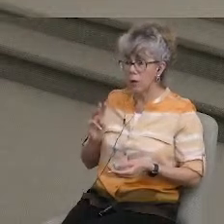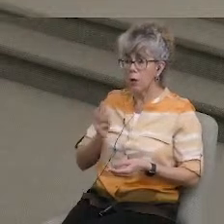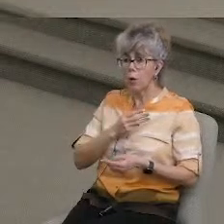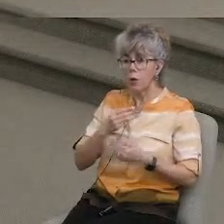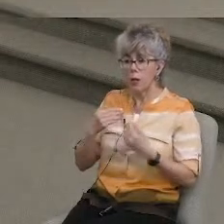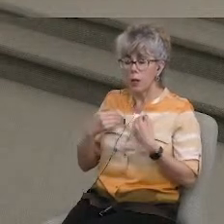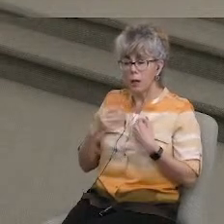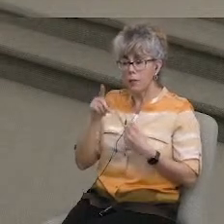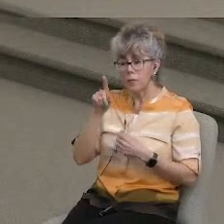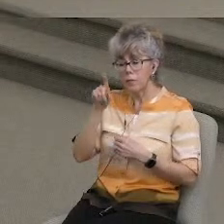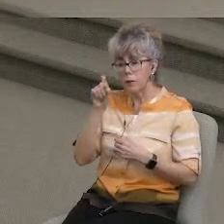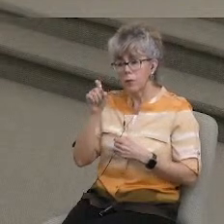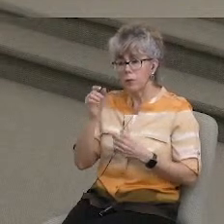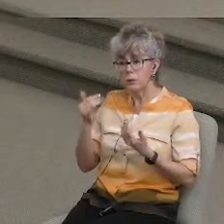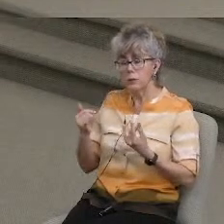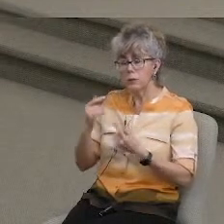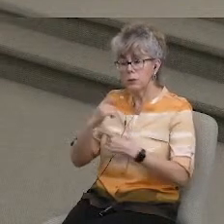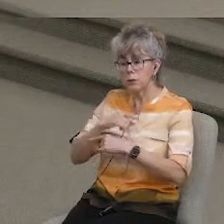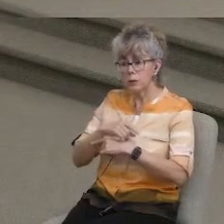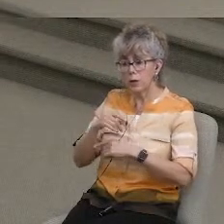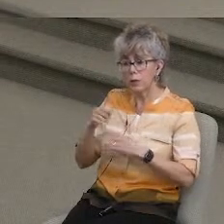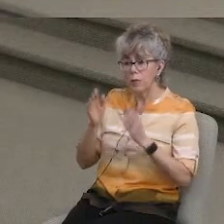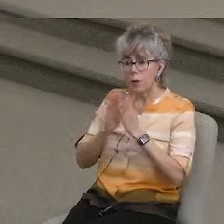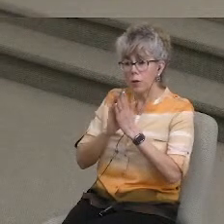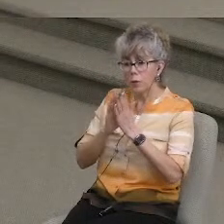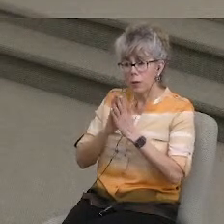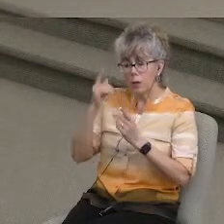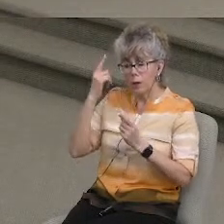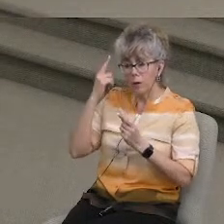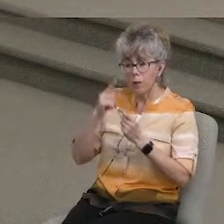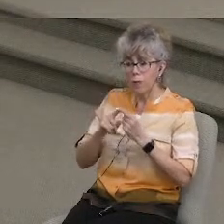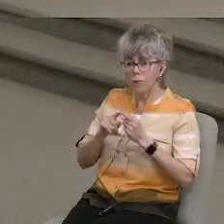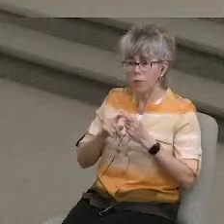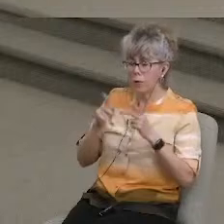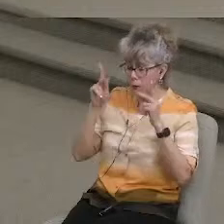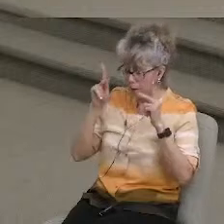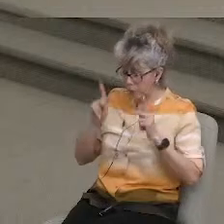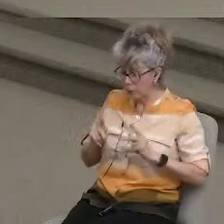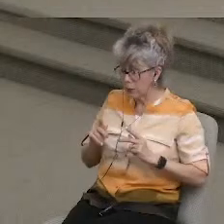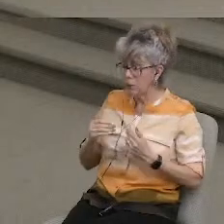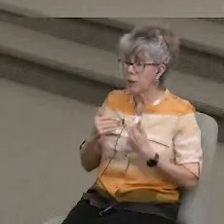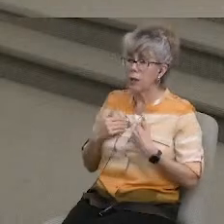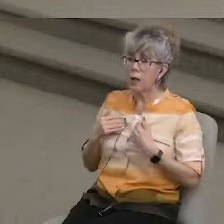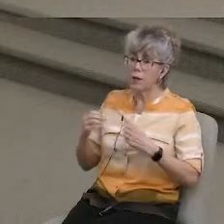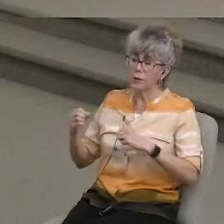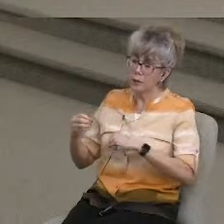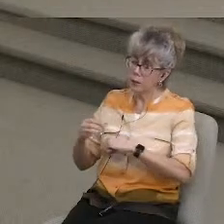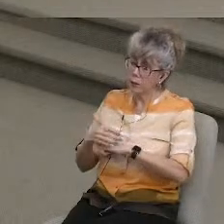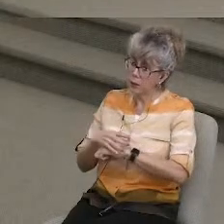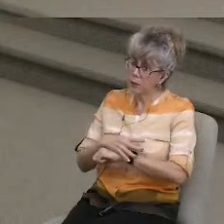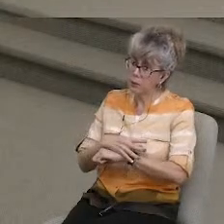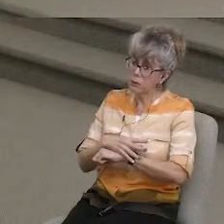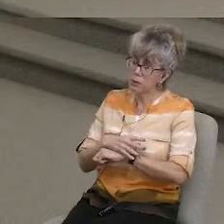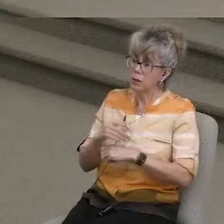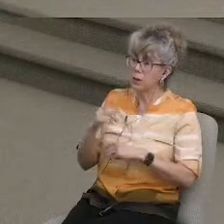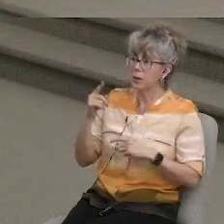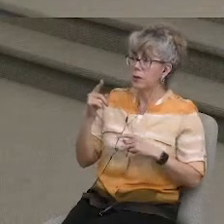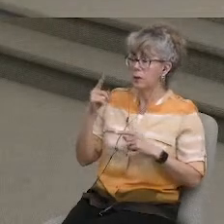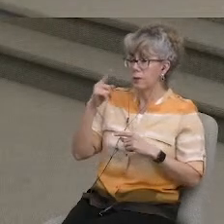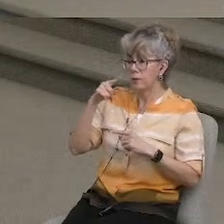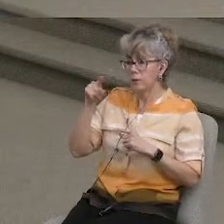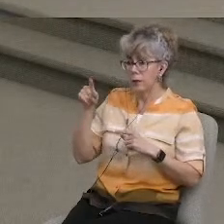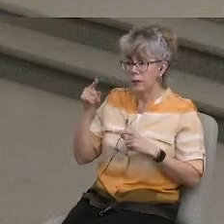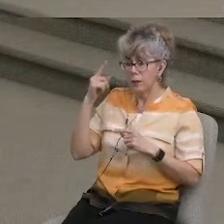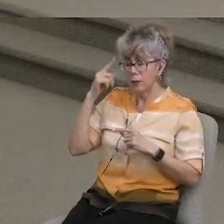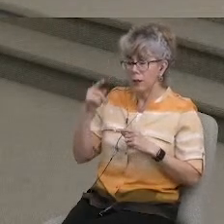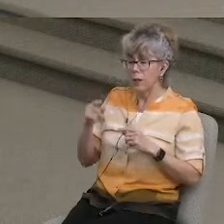request today for prayer for an individual that has cancer. Dave Pfeiffer has a spot